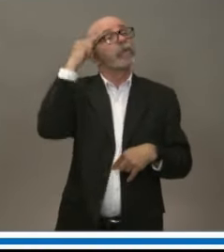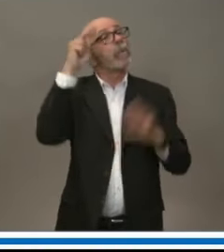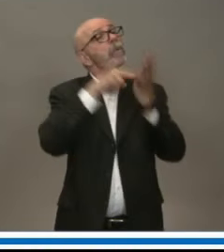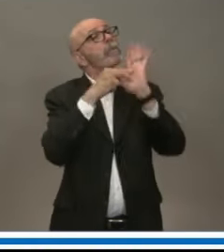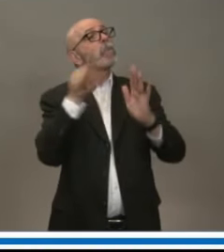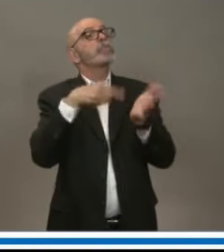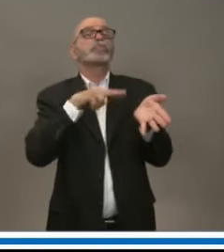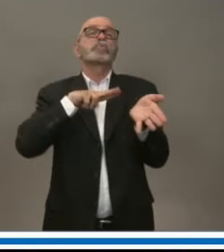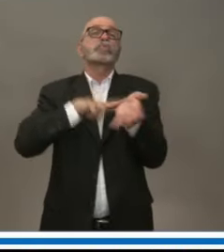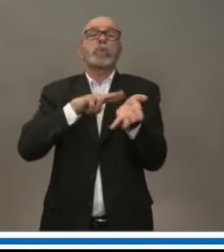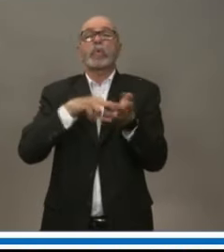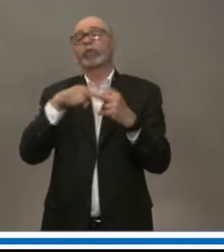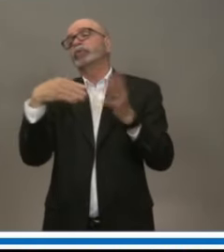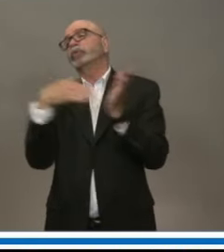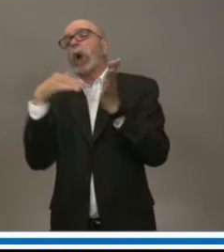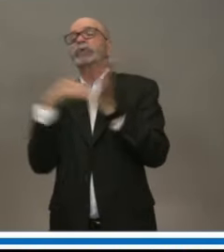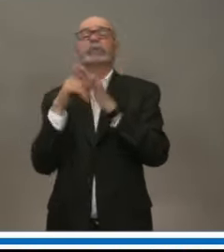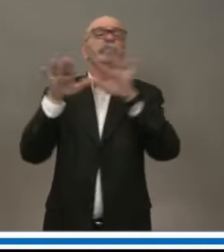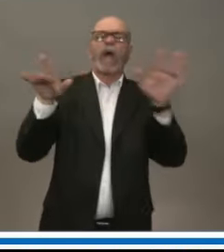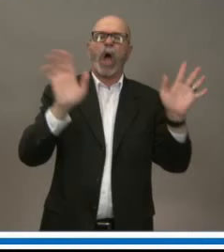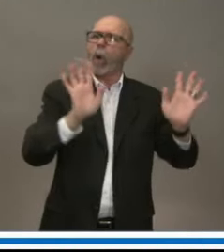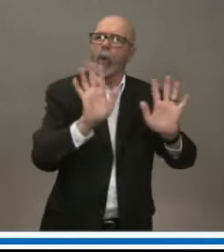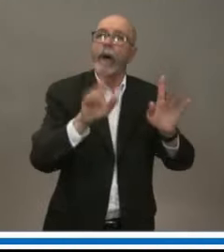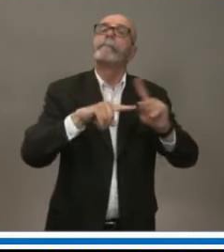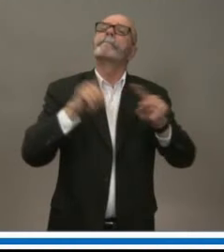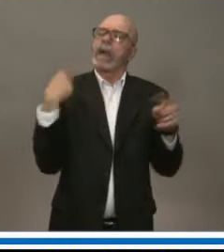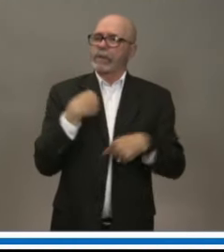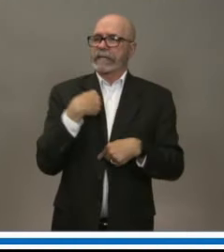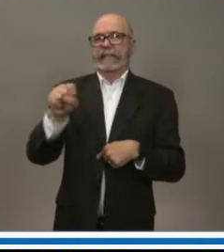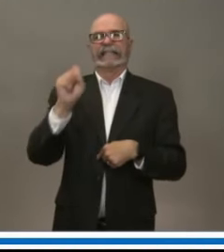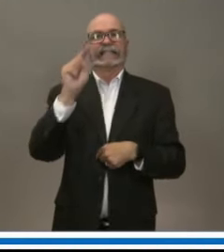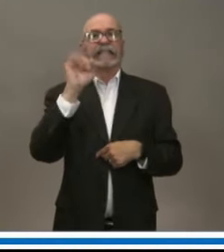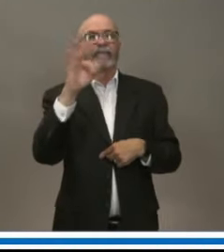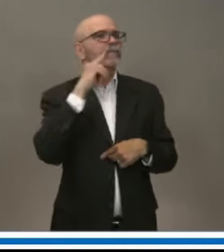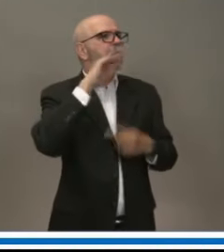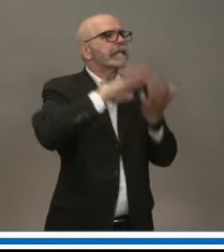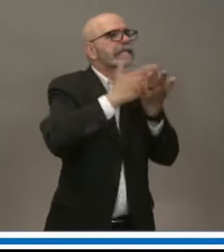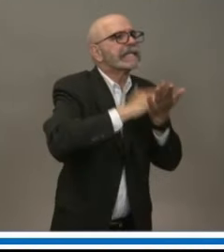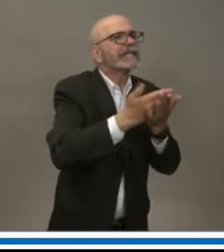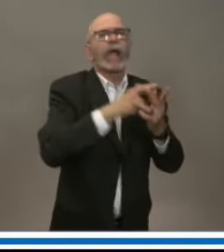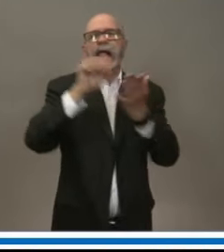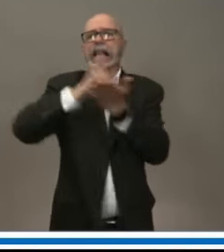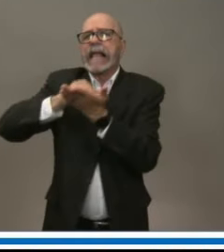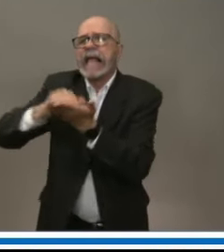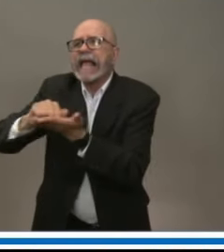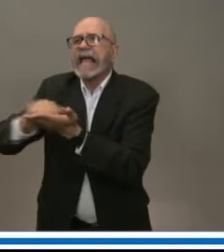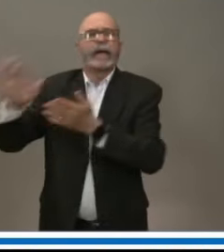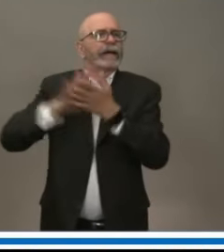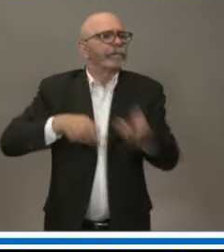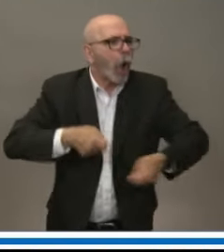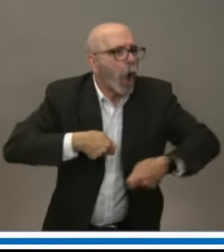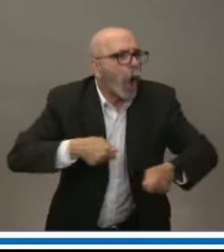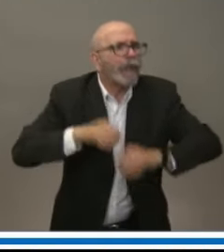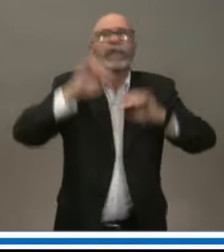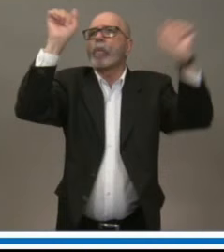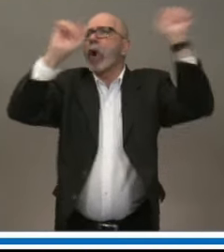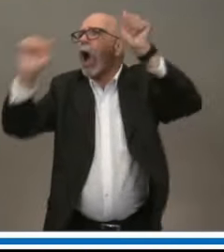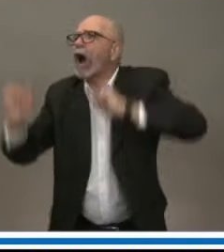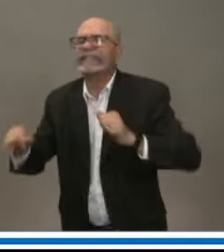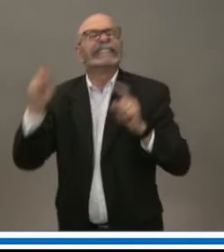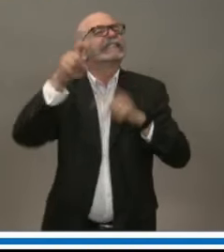cleaning staff. We also can have kitchen staff. So there's a whole range of people that are a part of the healthcare team that